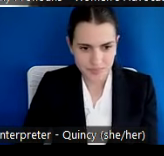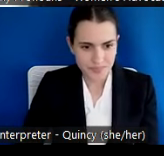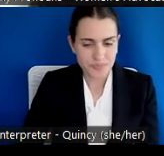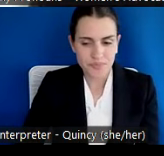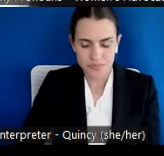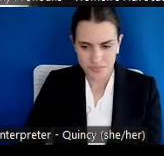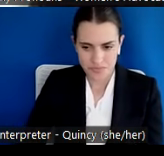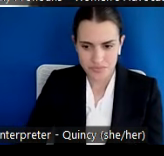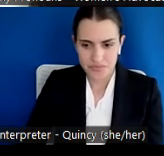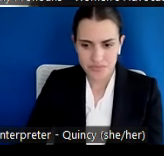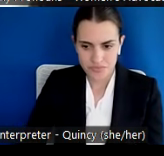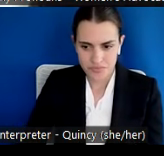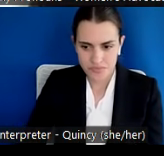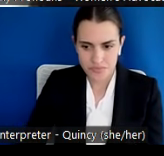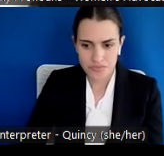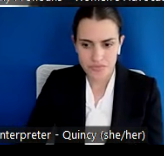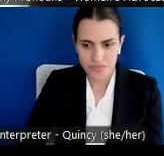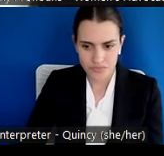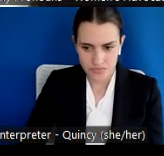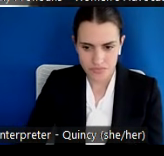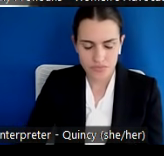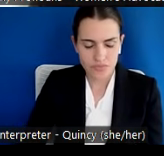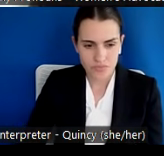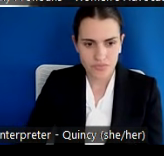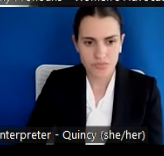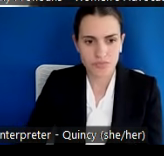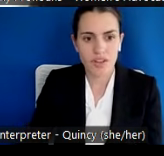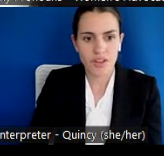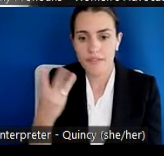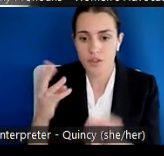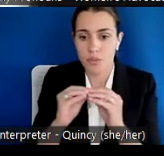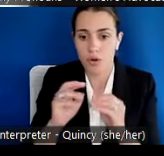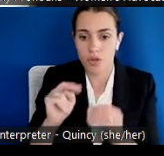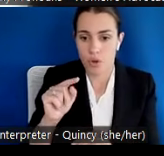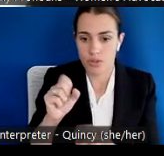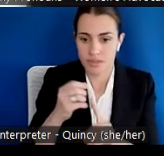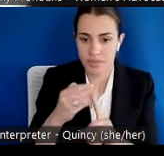Okay, so just a few more notes before we wrap up this section.